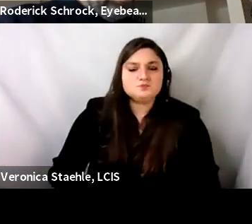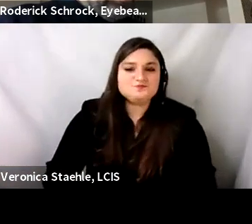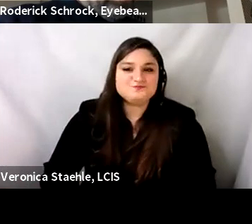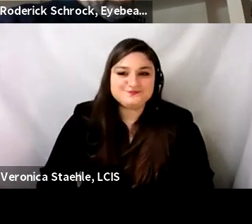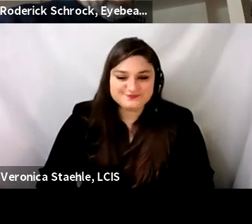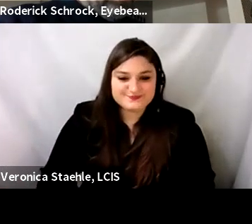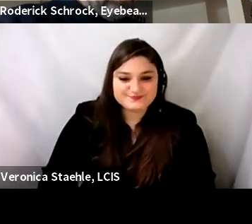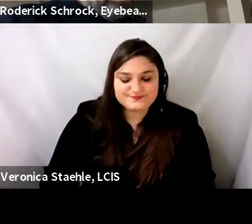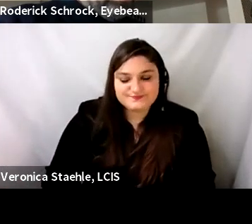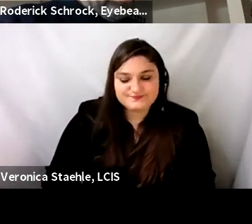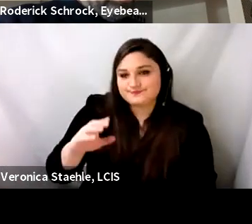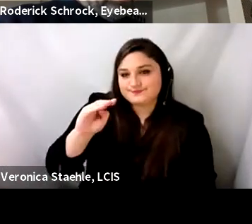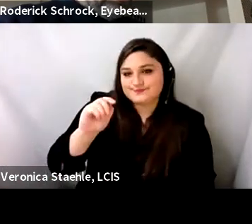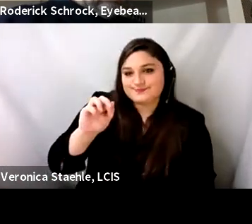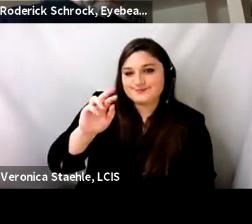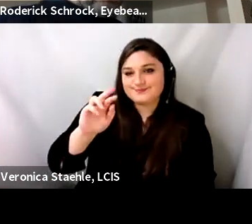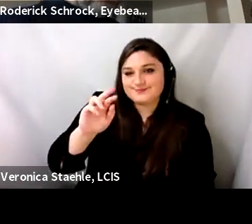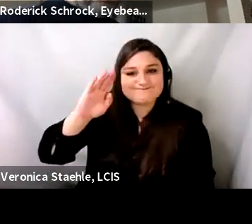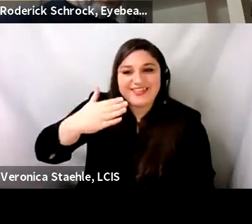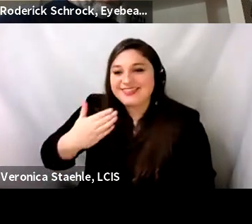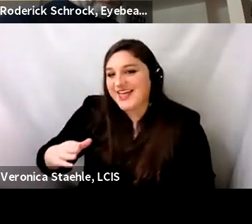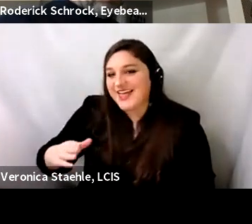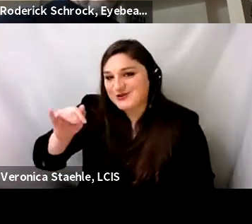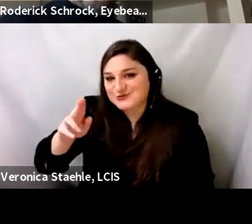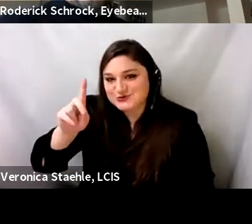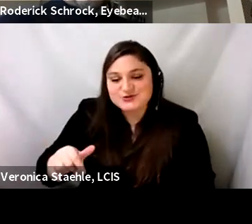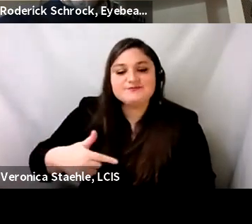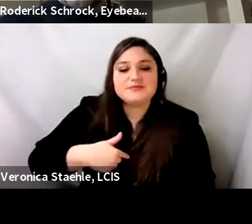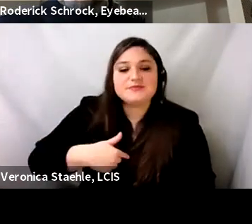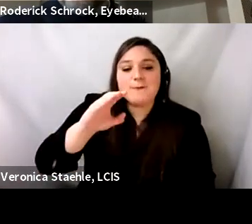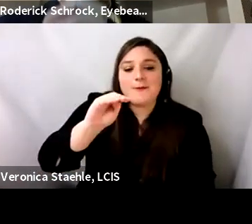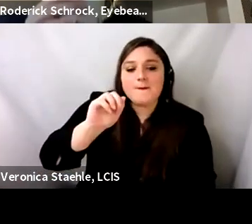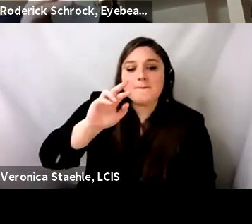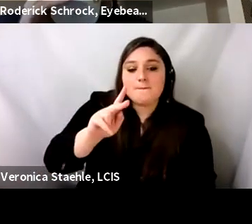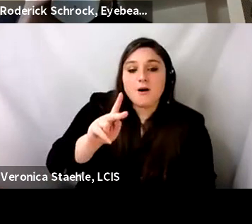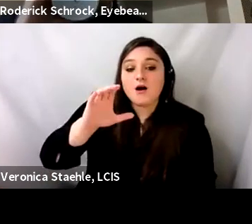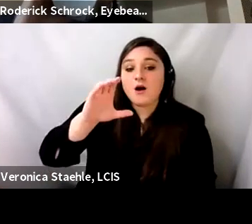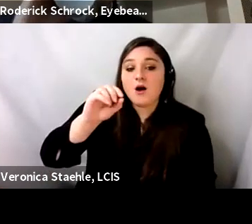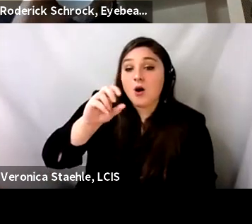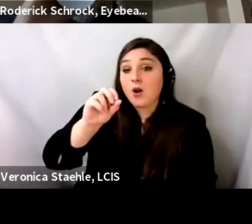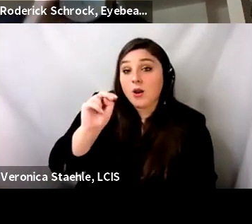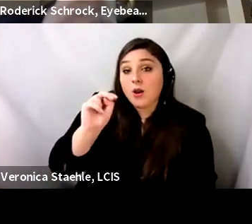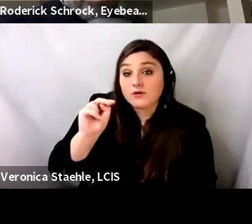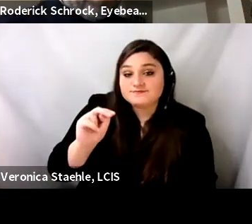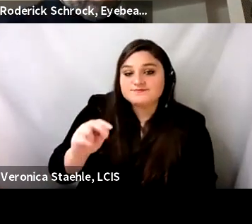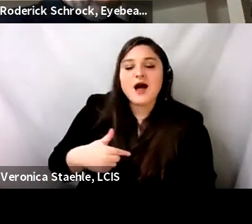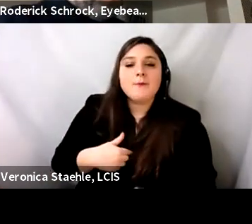Judy. My name is Mark Colón, and I am in an